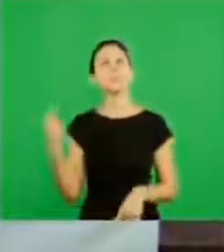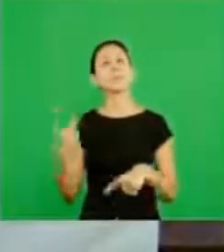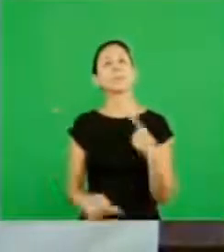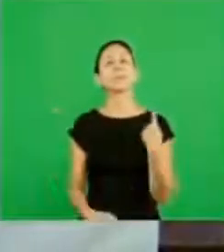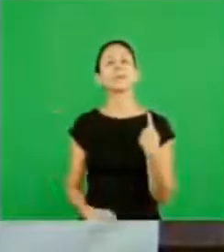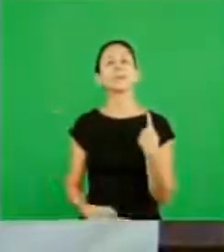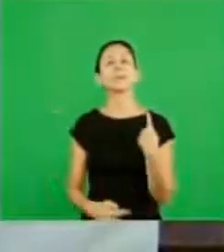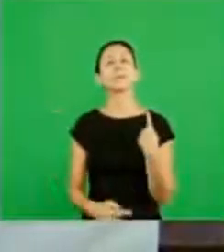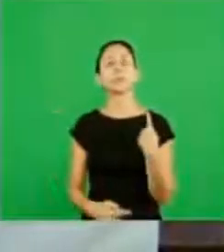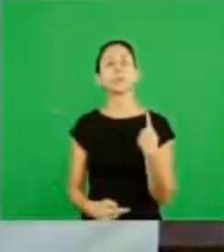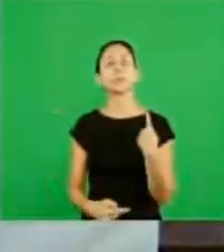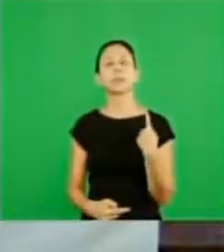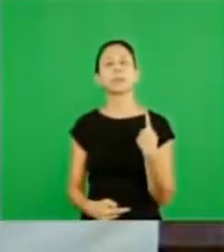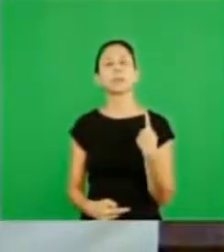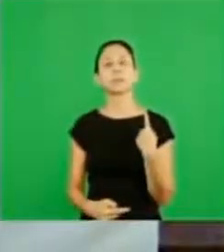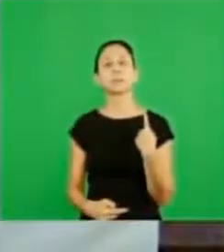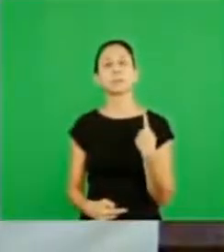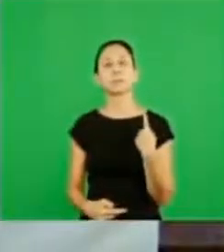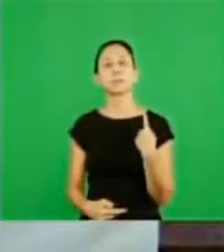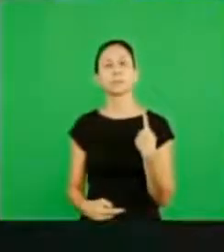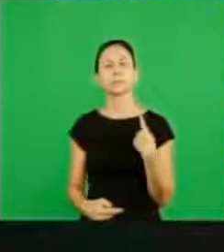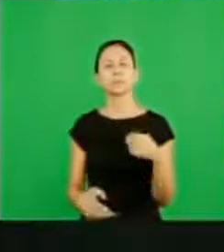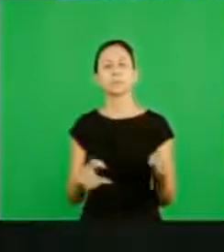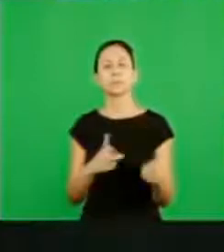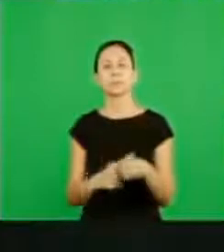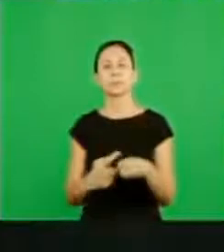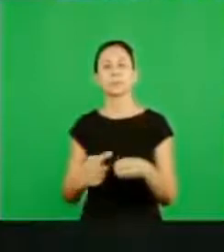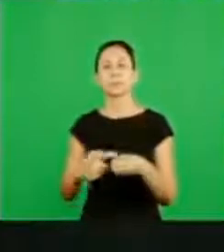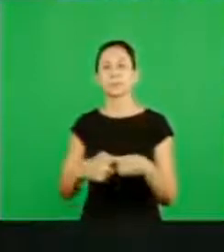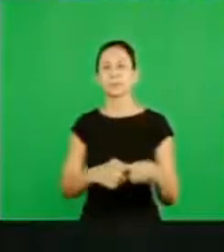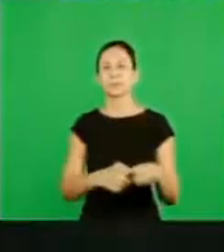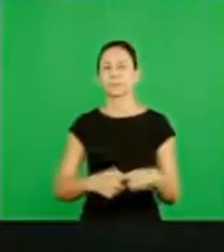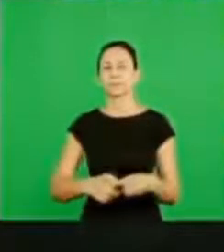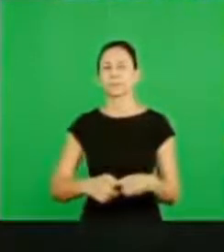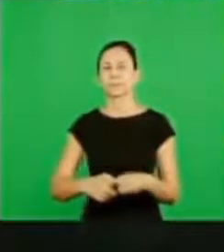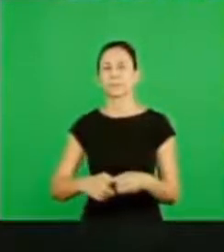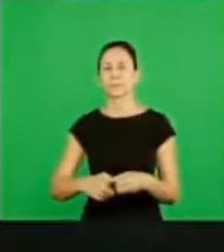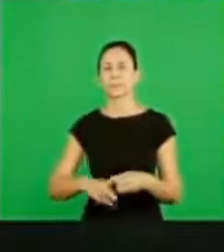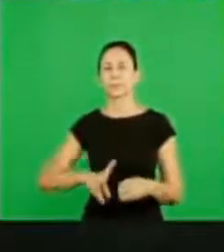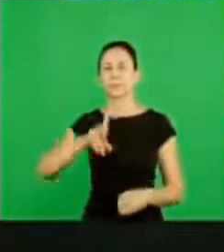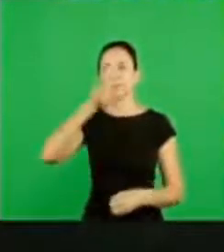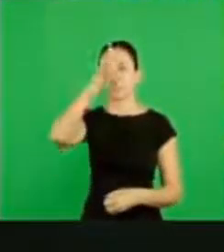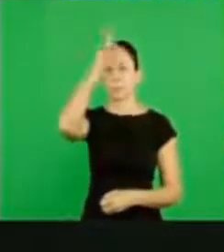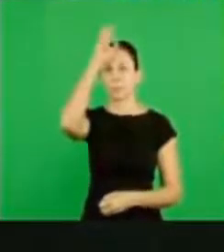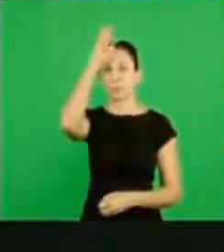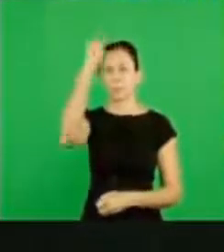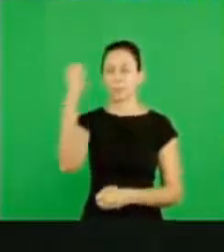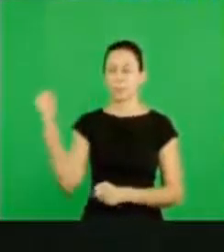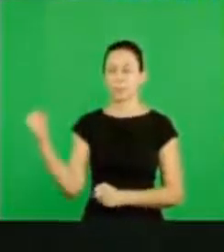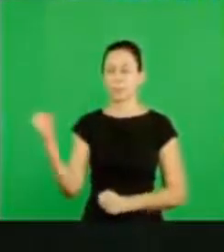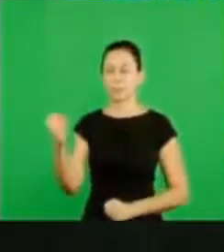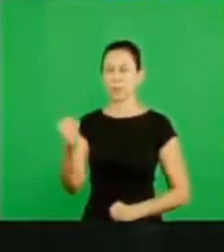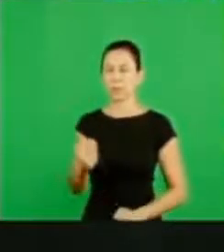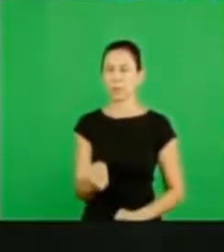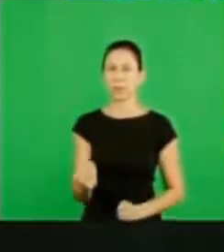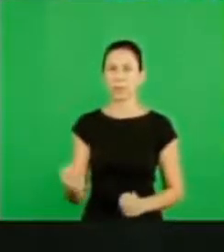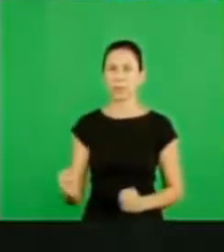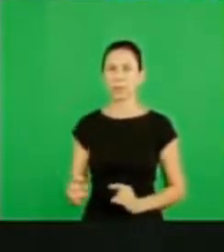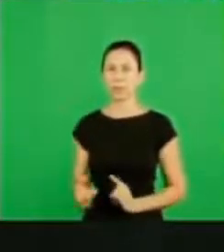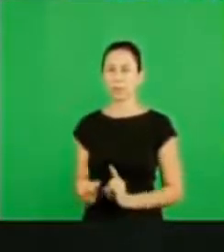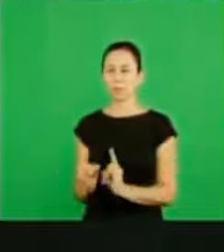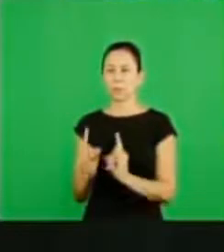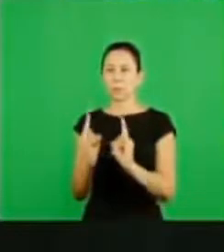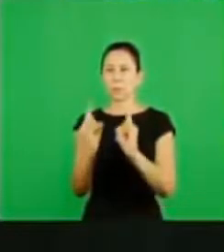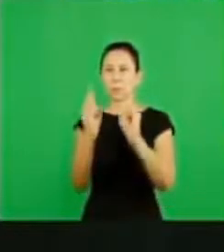alarm. It's a cry against the what? The fortified cities and against